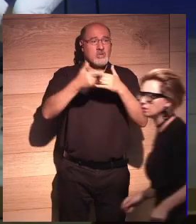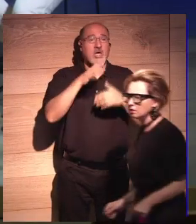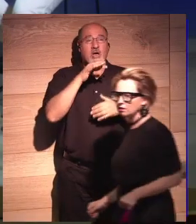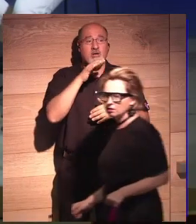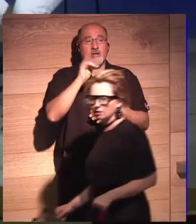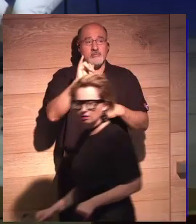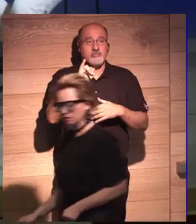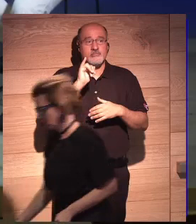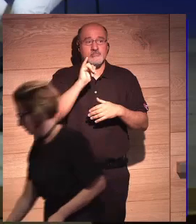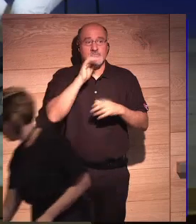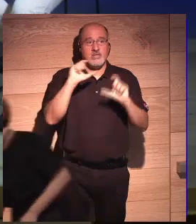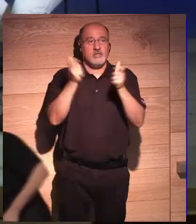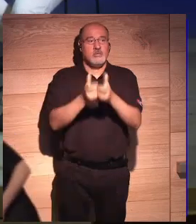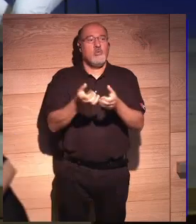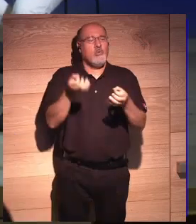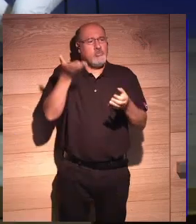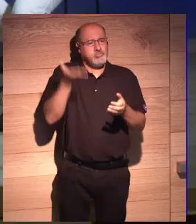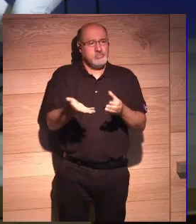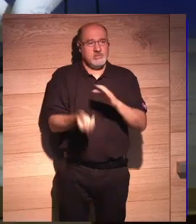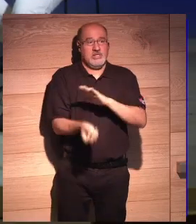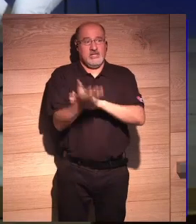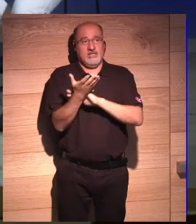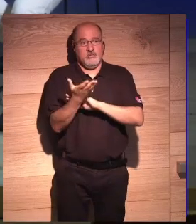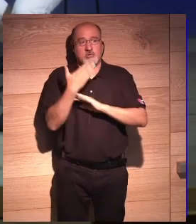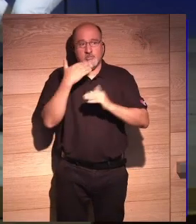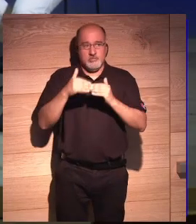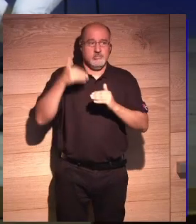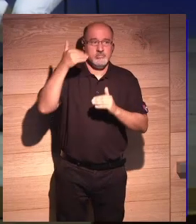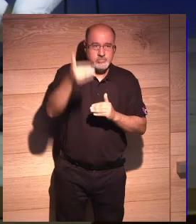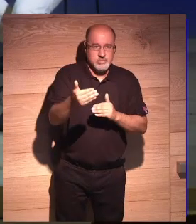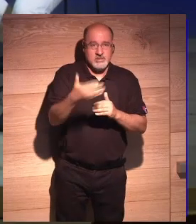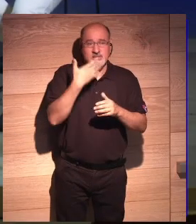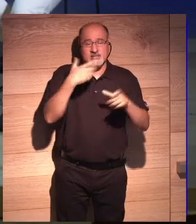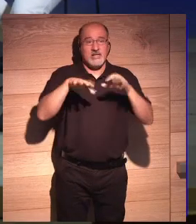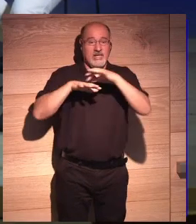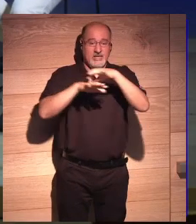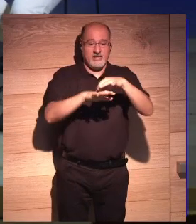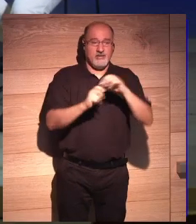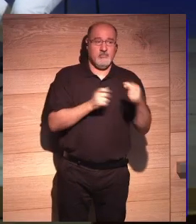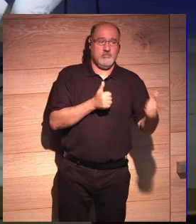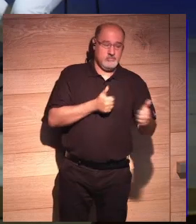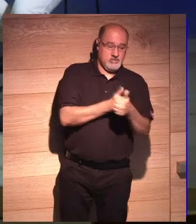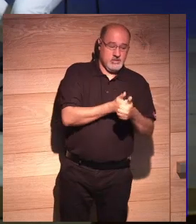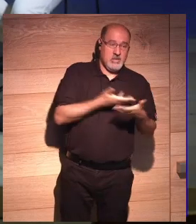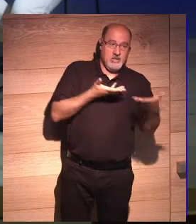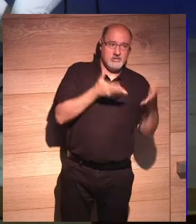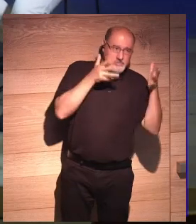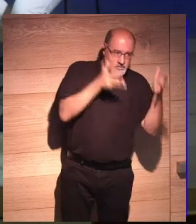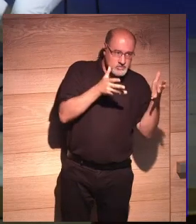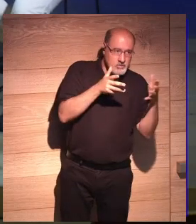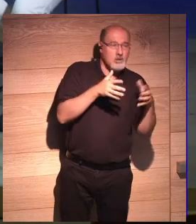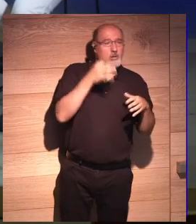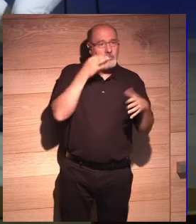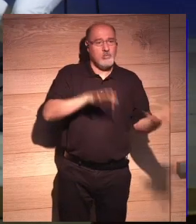by, they have acquired that knowledge, and now we have a very solid creative team that supports creative staff from the agencies